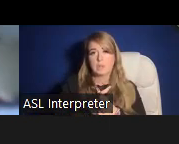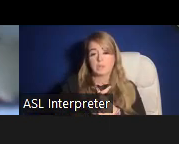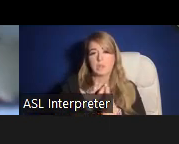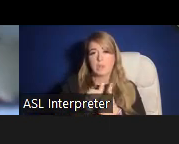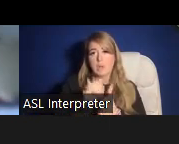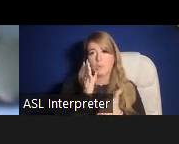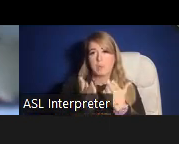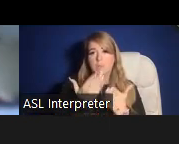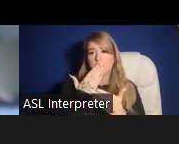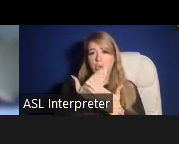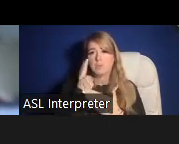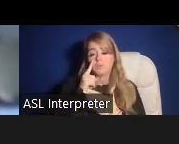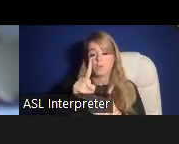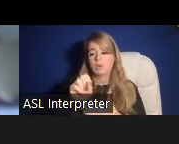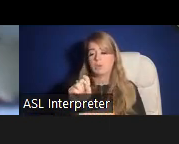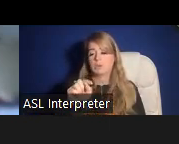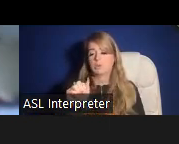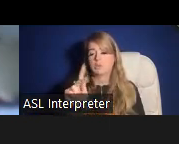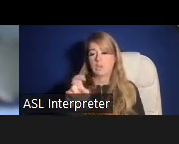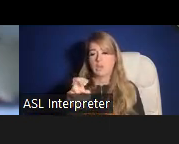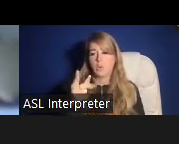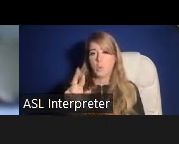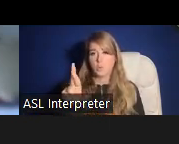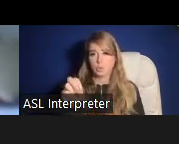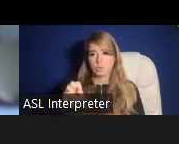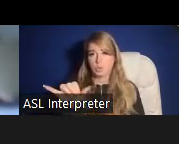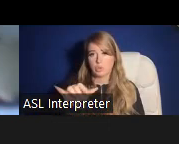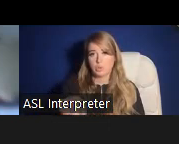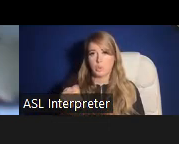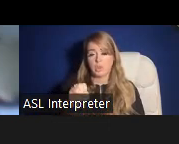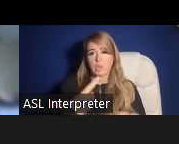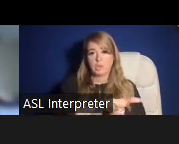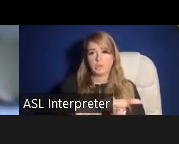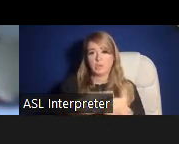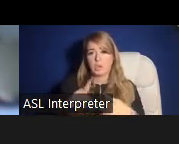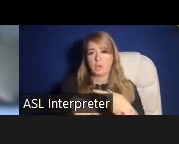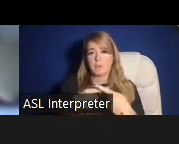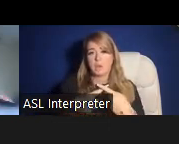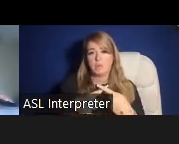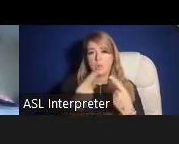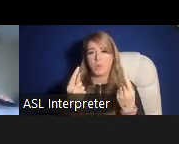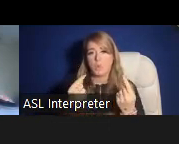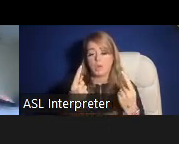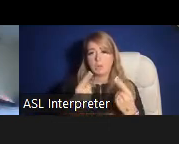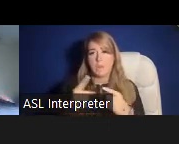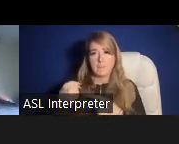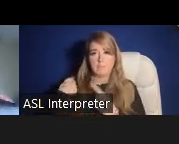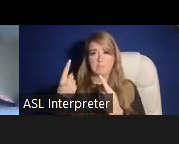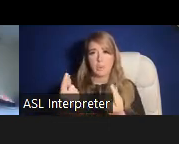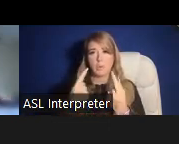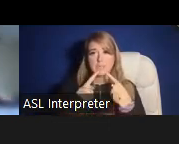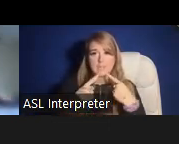really good for stakeholders. Also, so they can talk about what has been successful and